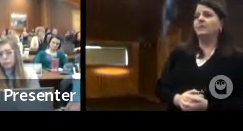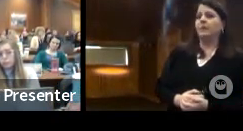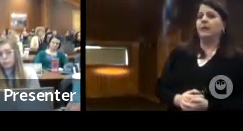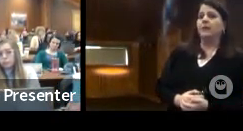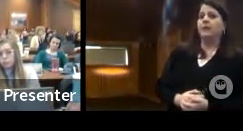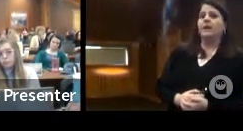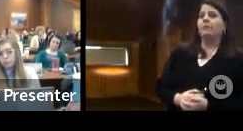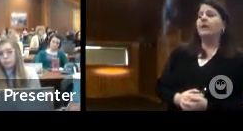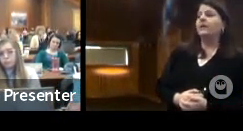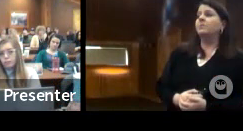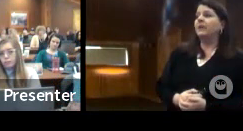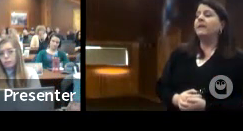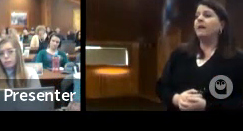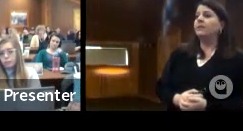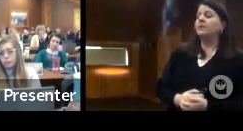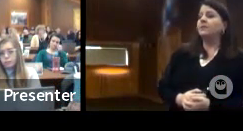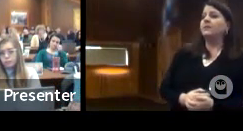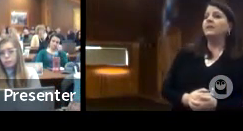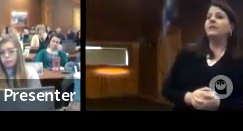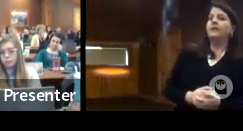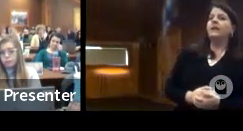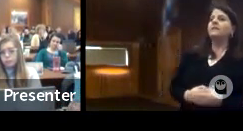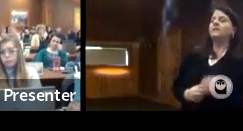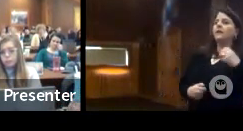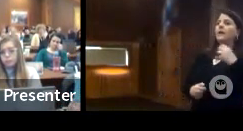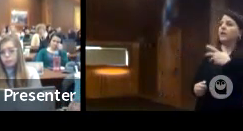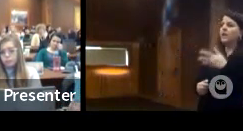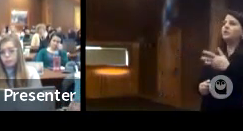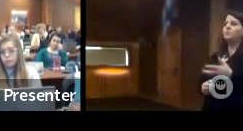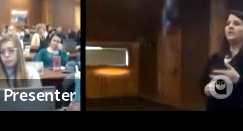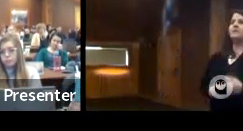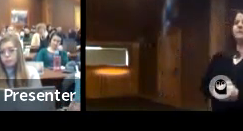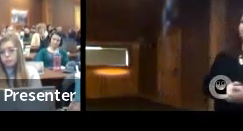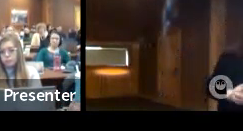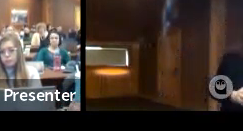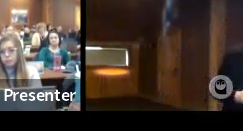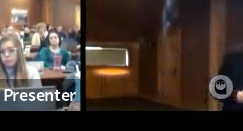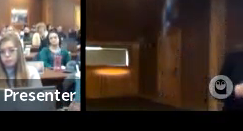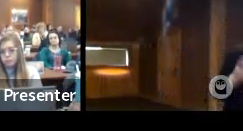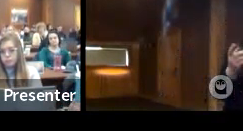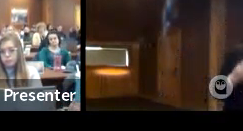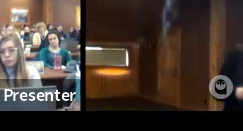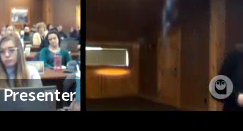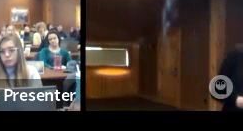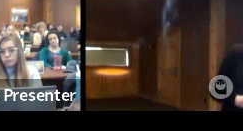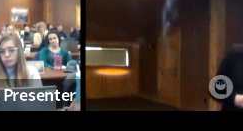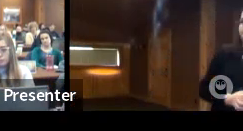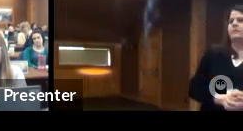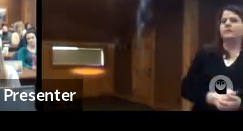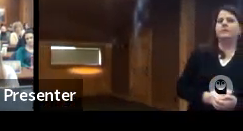it's no big deal to me. We can explain that, which is a significant education piece. Any other thoughts on